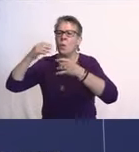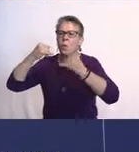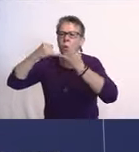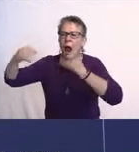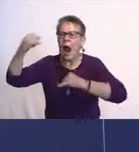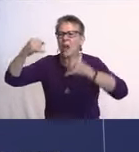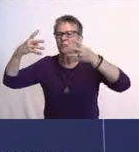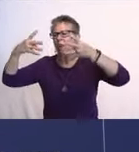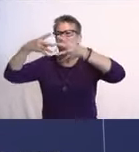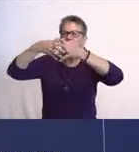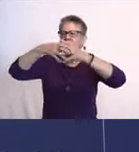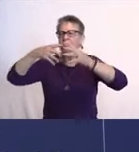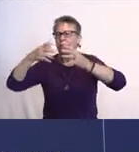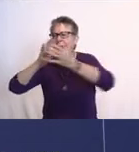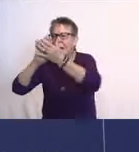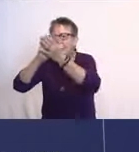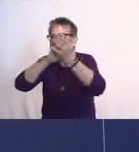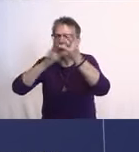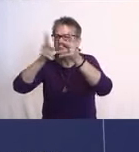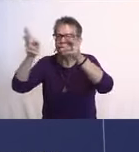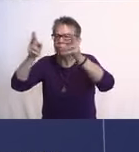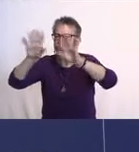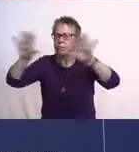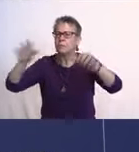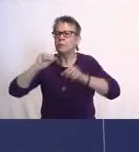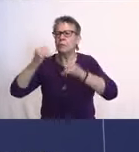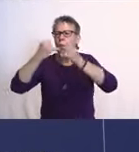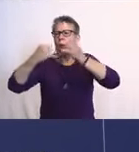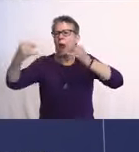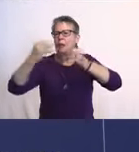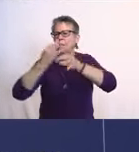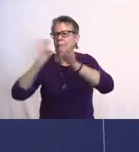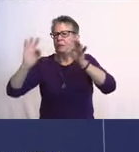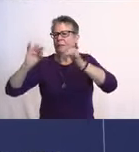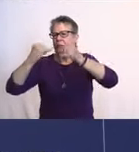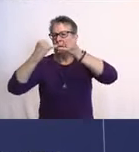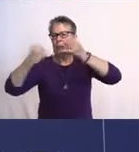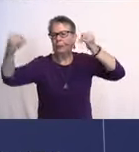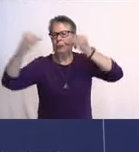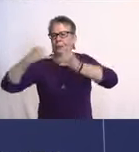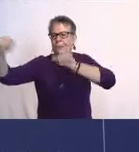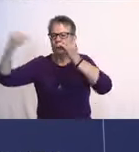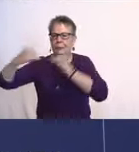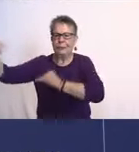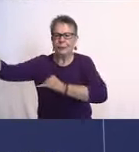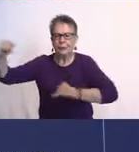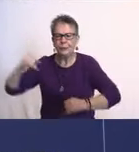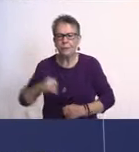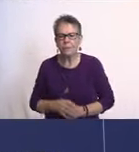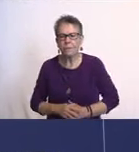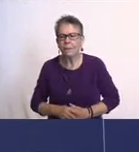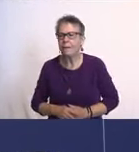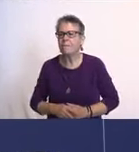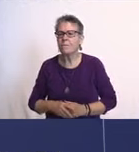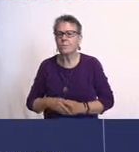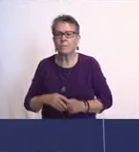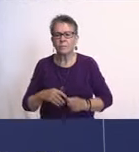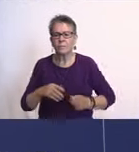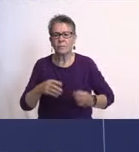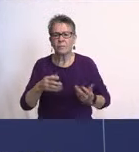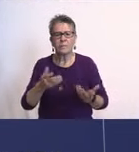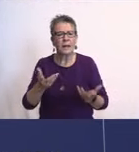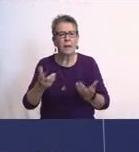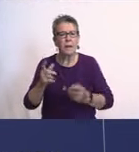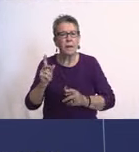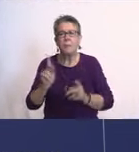then in the middle of the storm, we were down to 300 outages. And again, once the service providers were able to go up in those